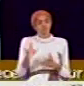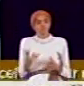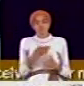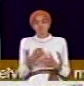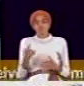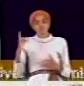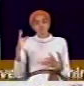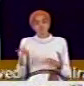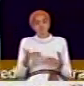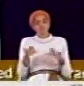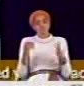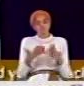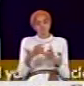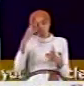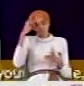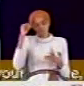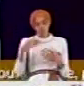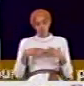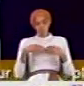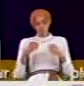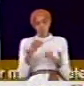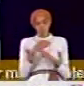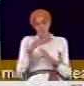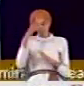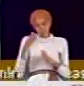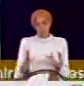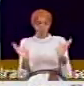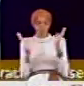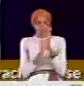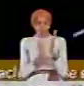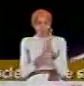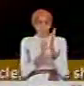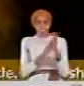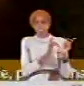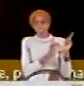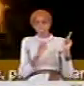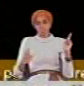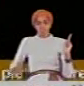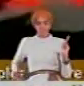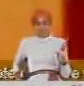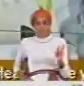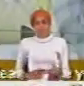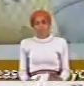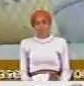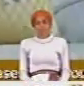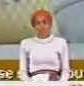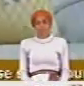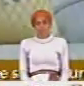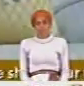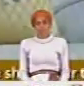me, we'll do it for you. In Jesus' name.